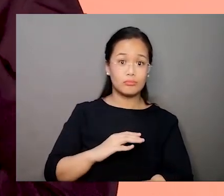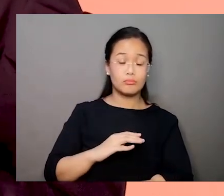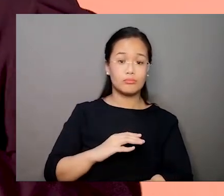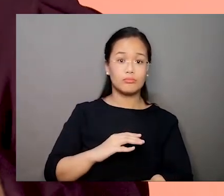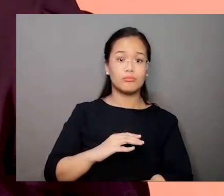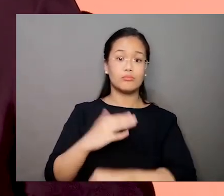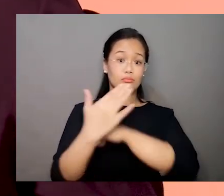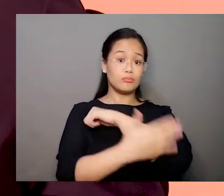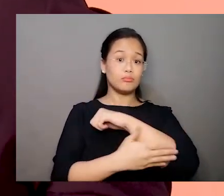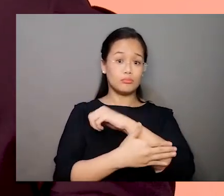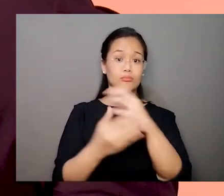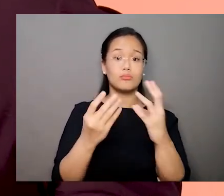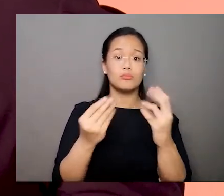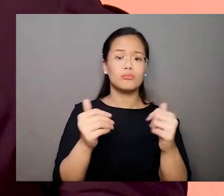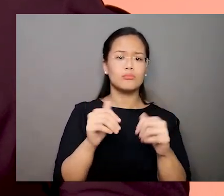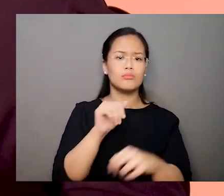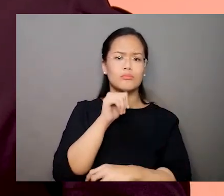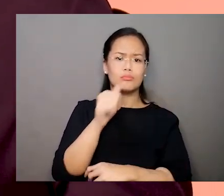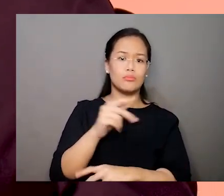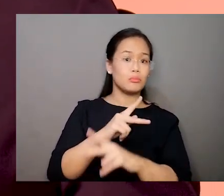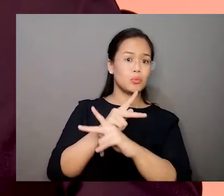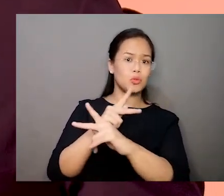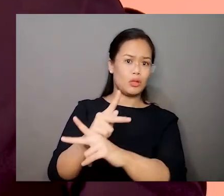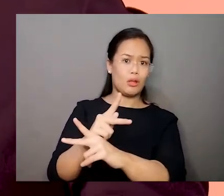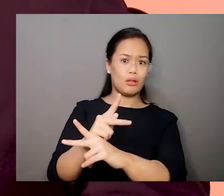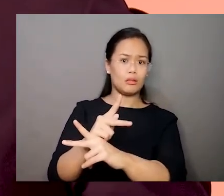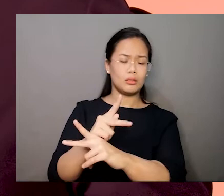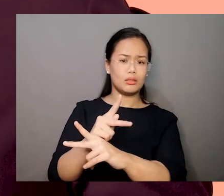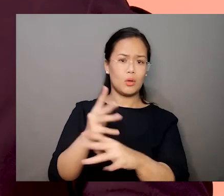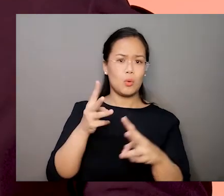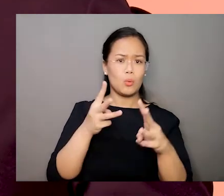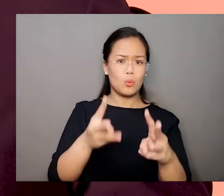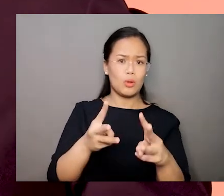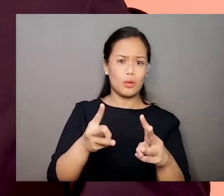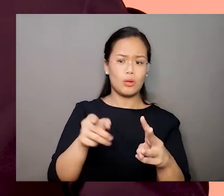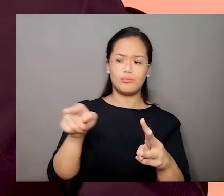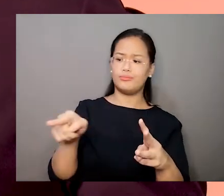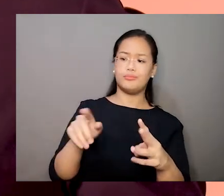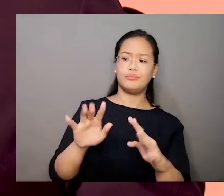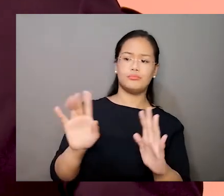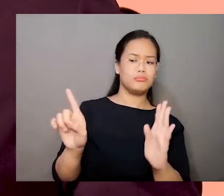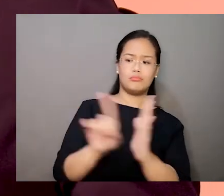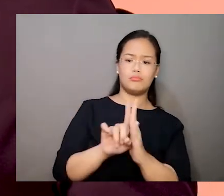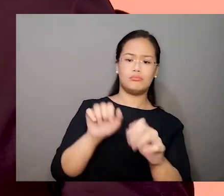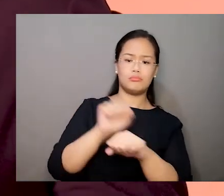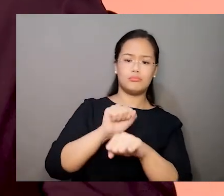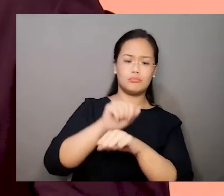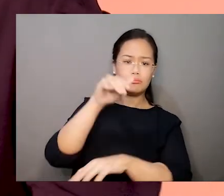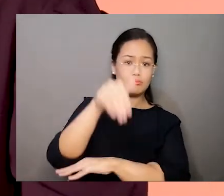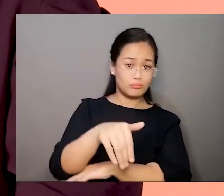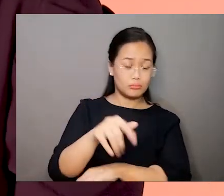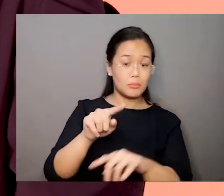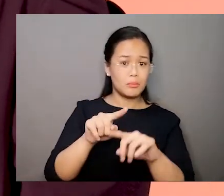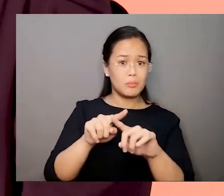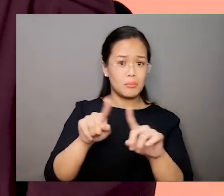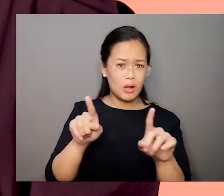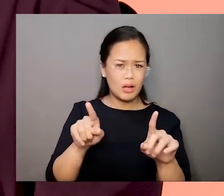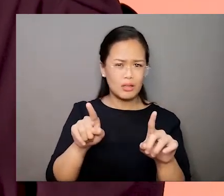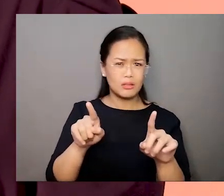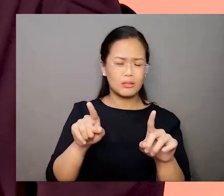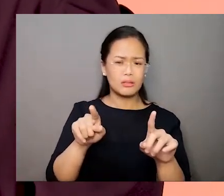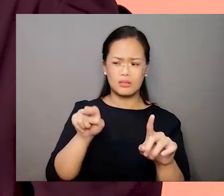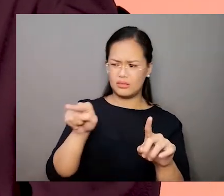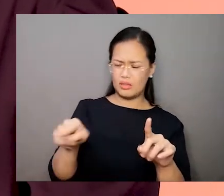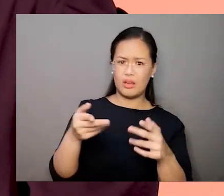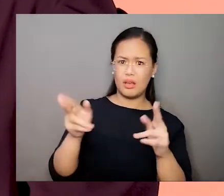should not to protect them by prohibiting them from working night shifts, thus effectively depriving them